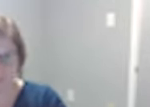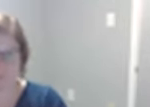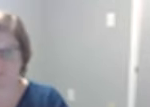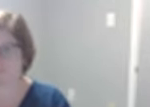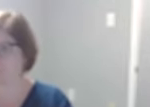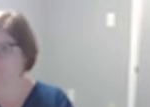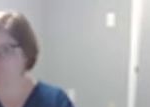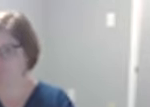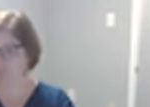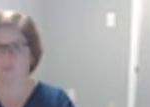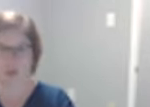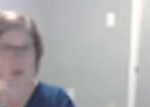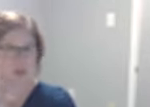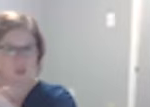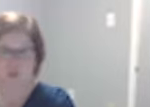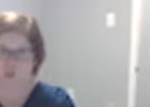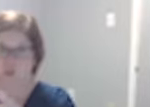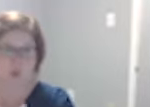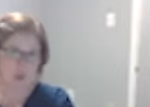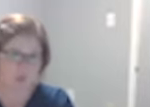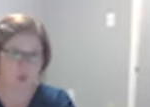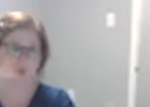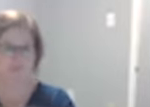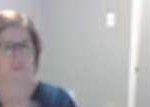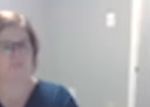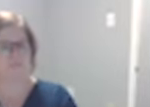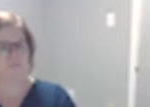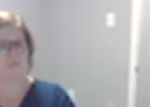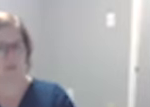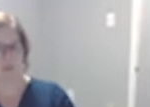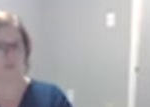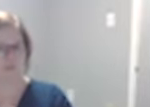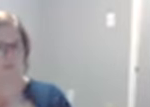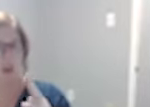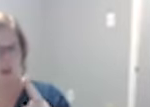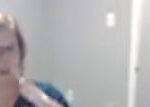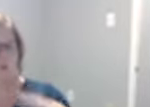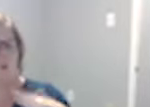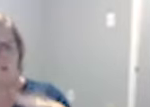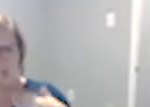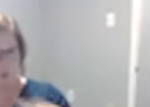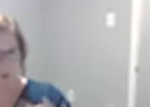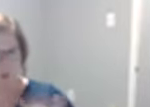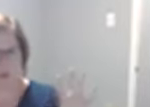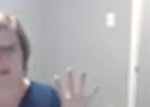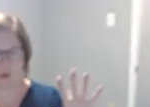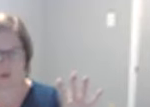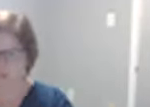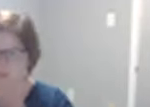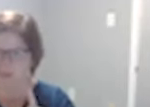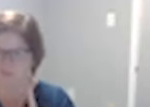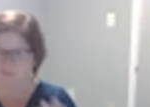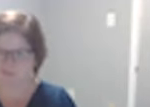working in an airport, they feel like it's so noisy because hundreds of the fans should working to make the airflow. and you